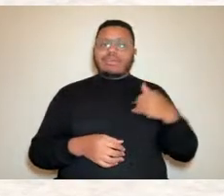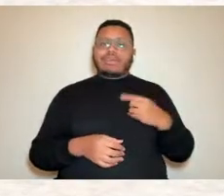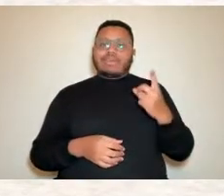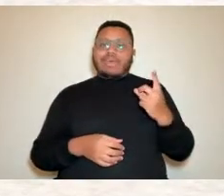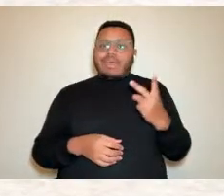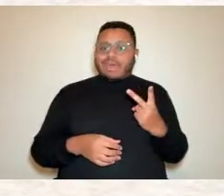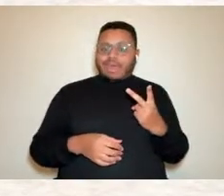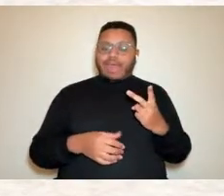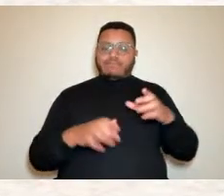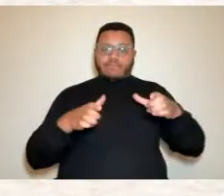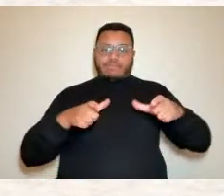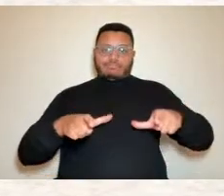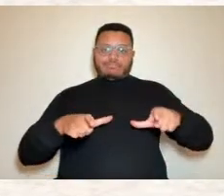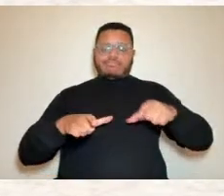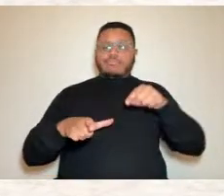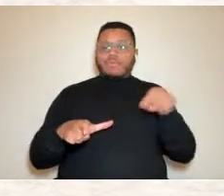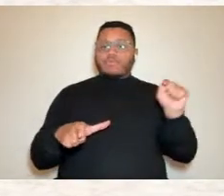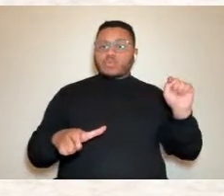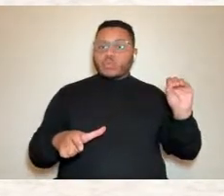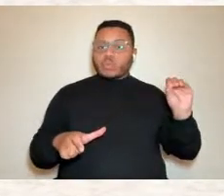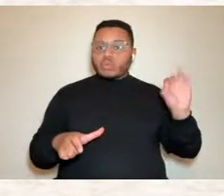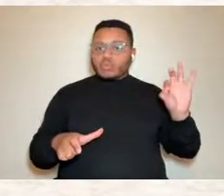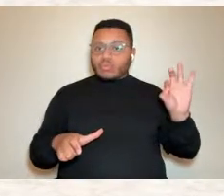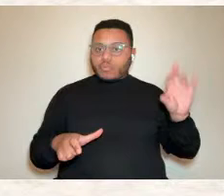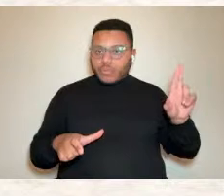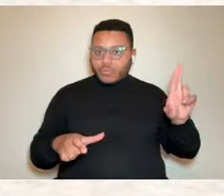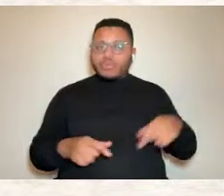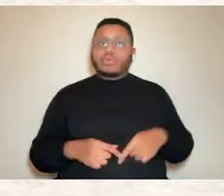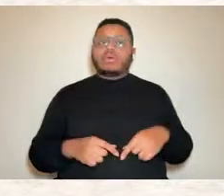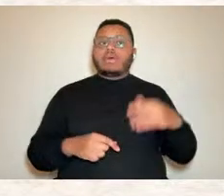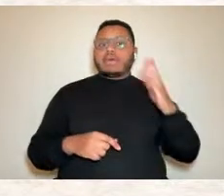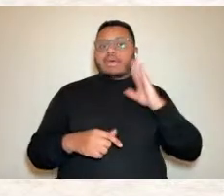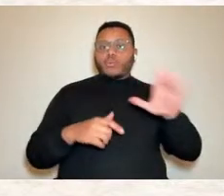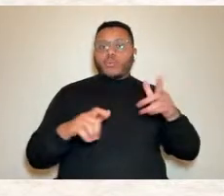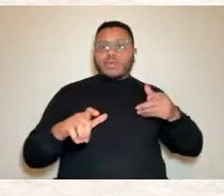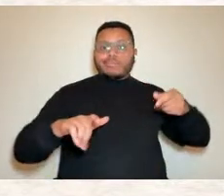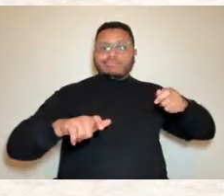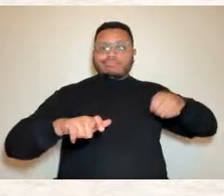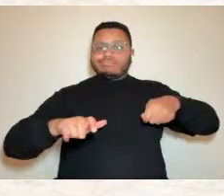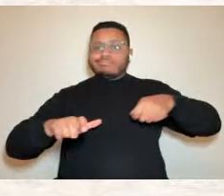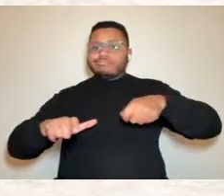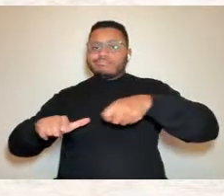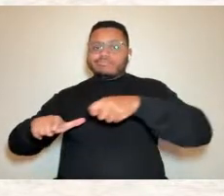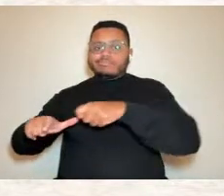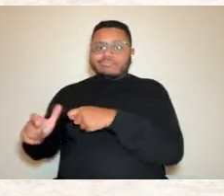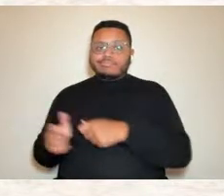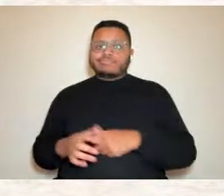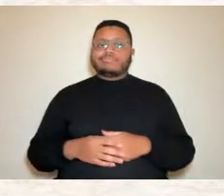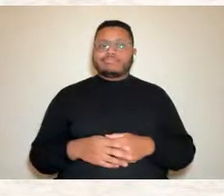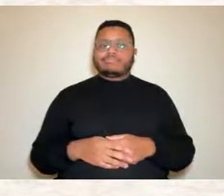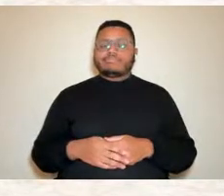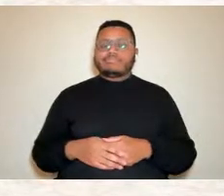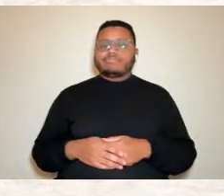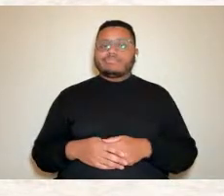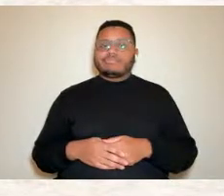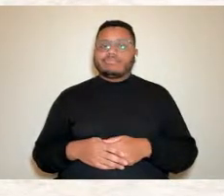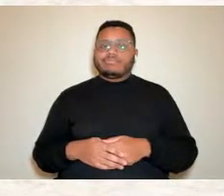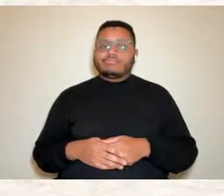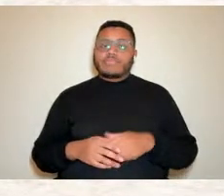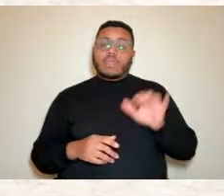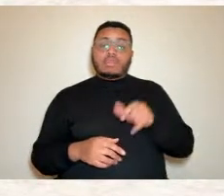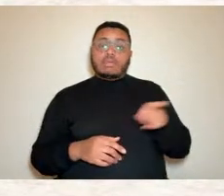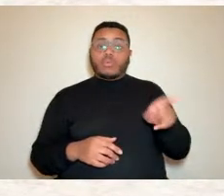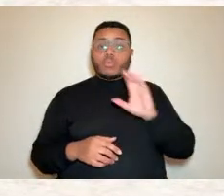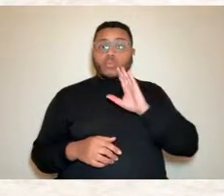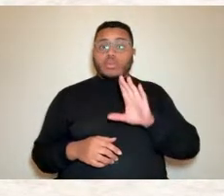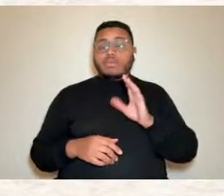of tofu here, and I'm going to slice it like this. This is going to get